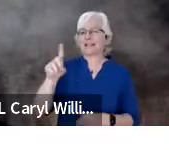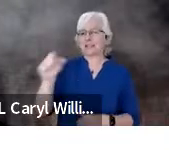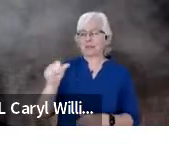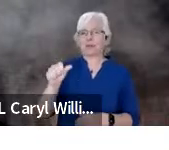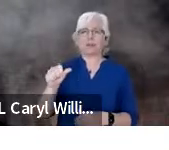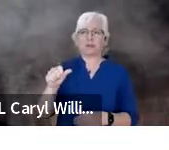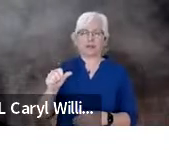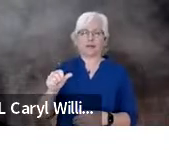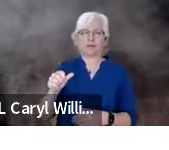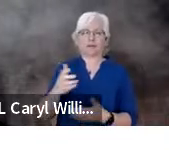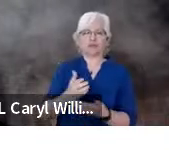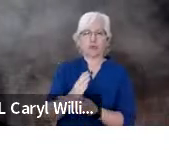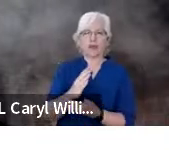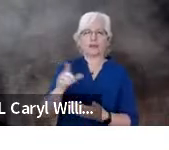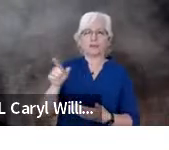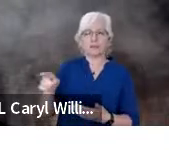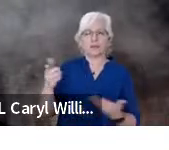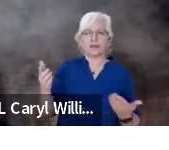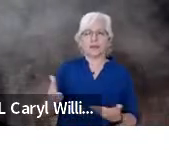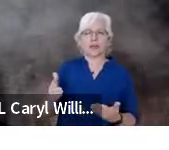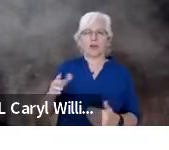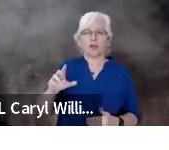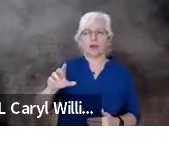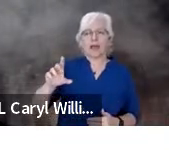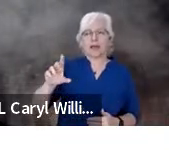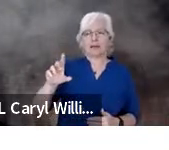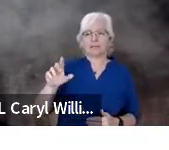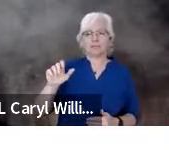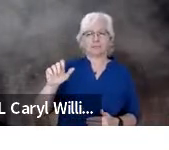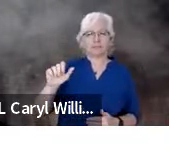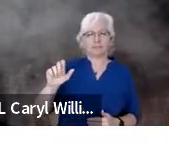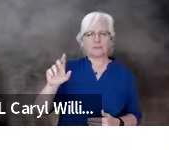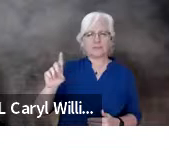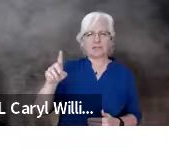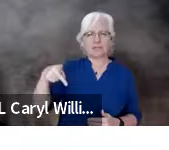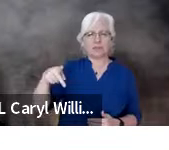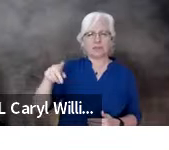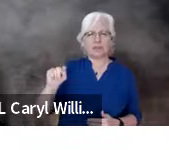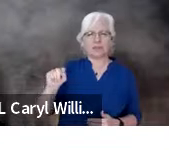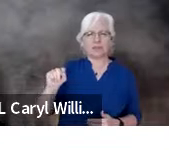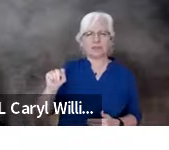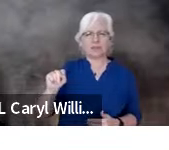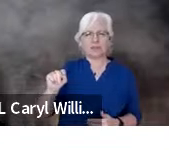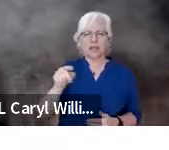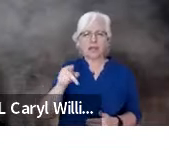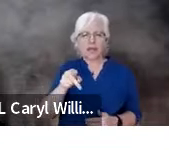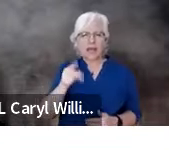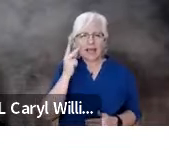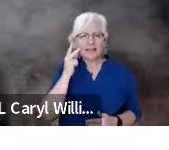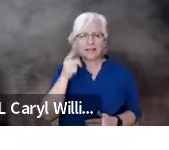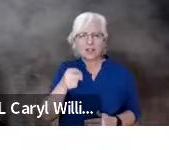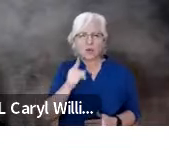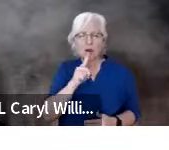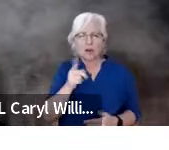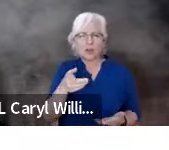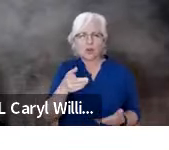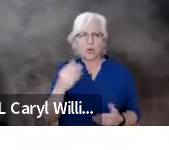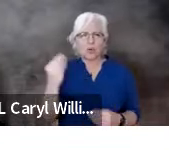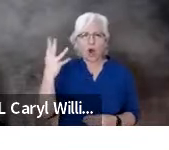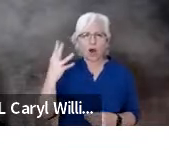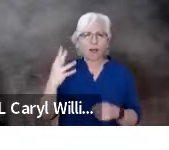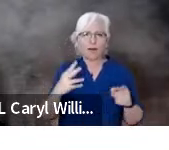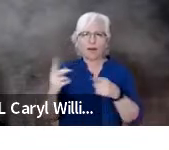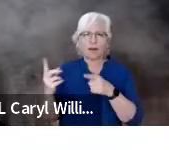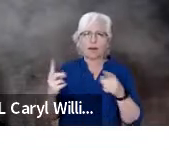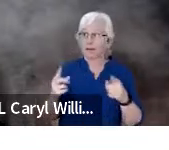as Alex just mentioned. And Henry, is your video on? I see you. There you are. It